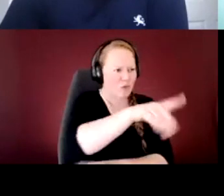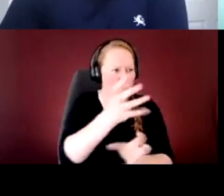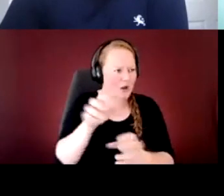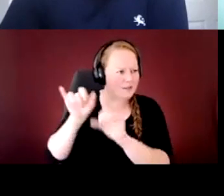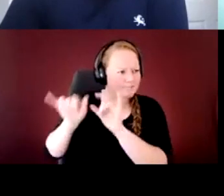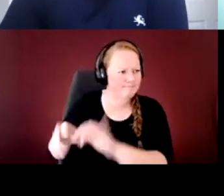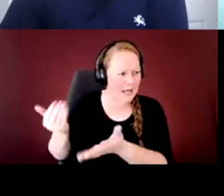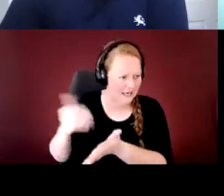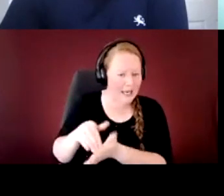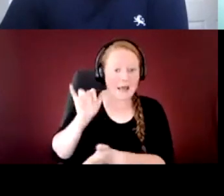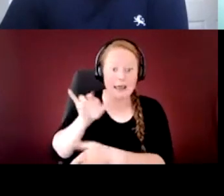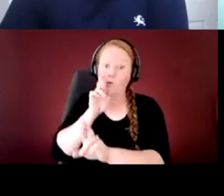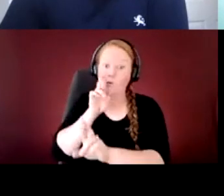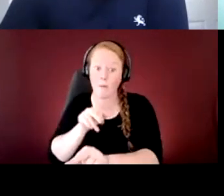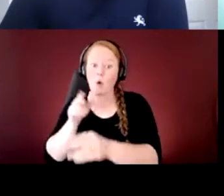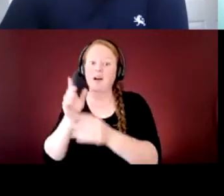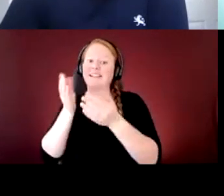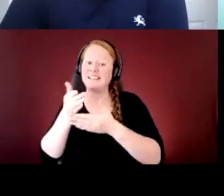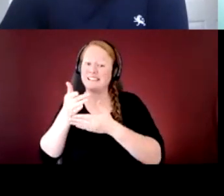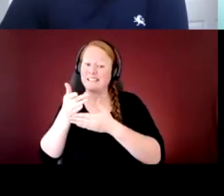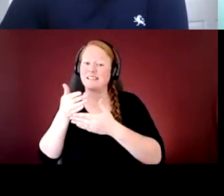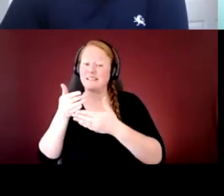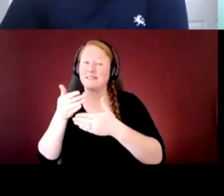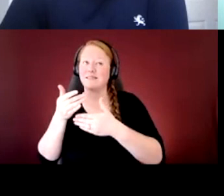is available for final readout.